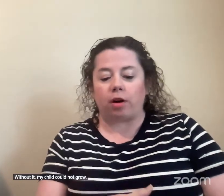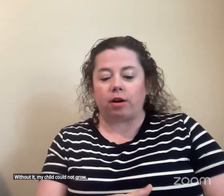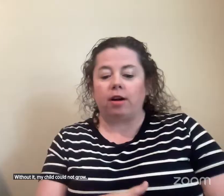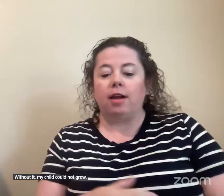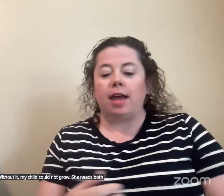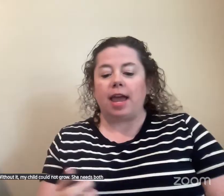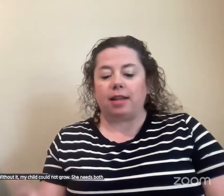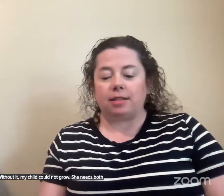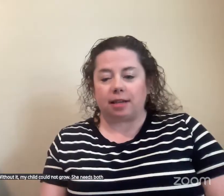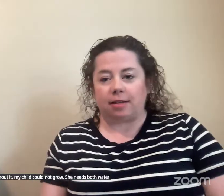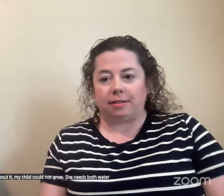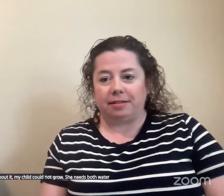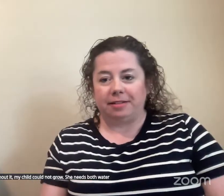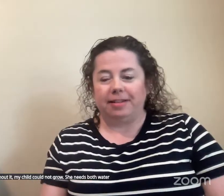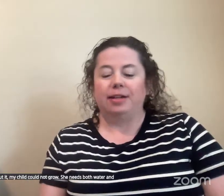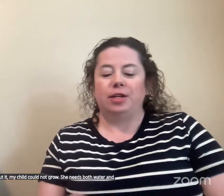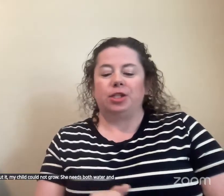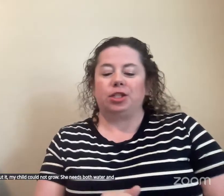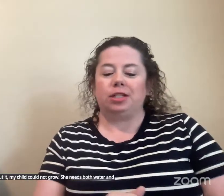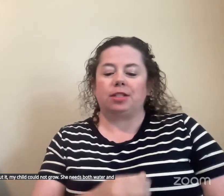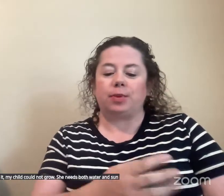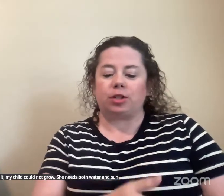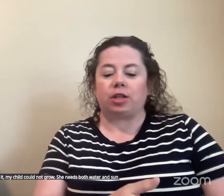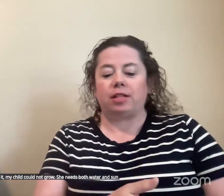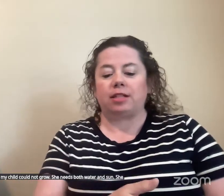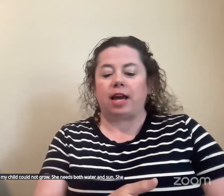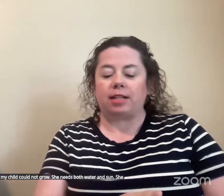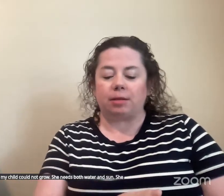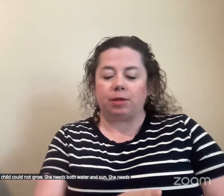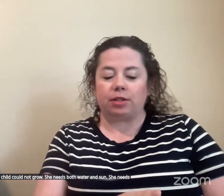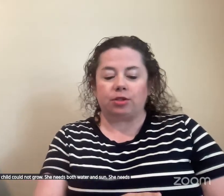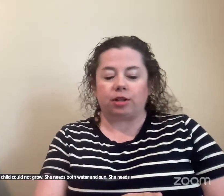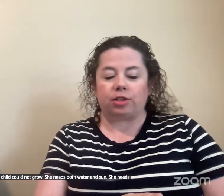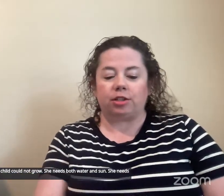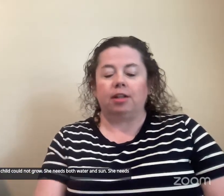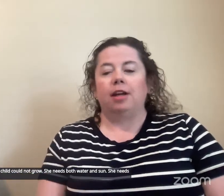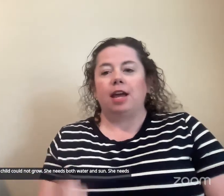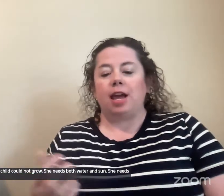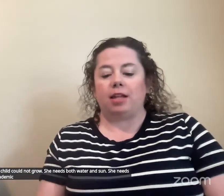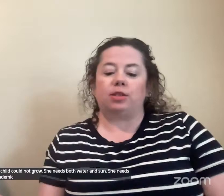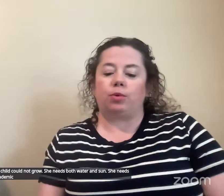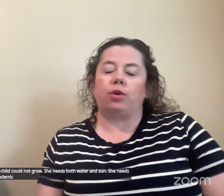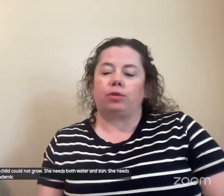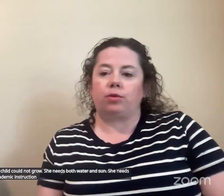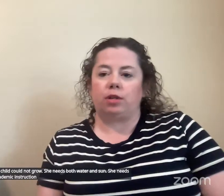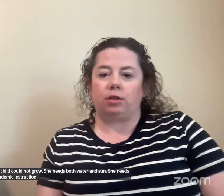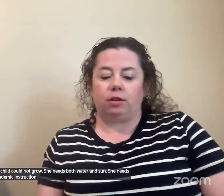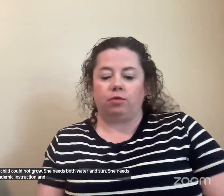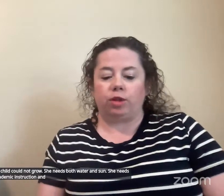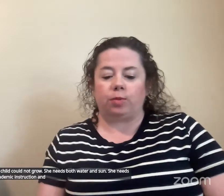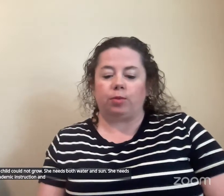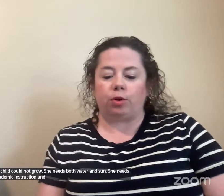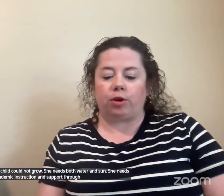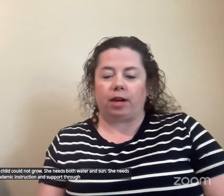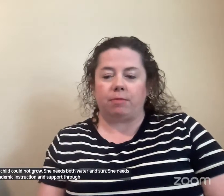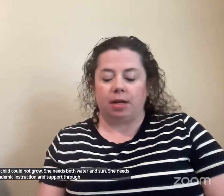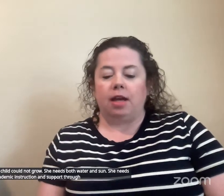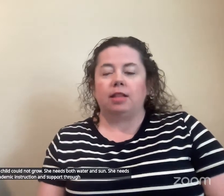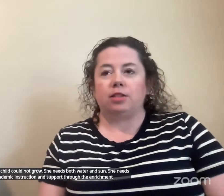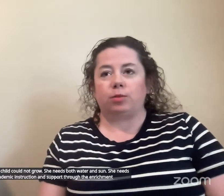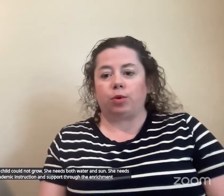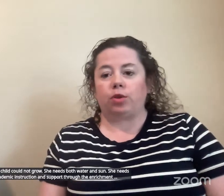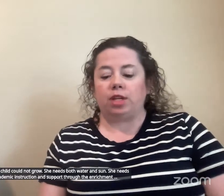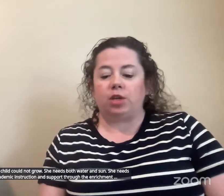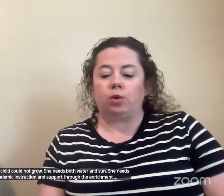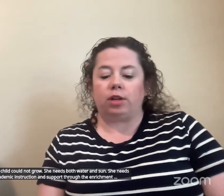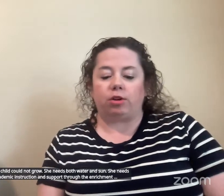both water and sun. She needs specialized academic instruction and support through the enrichment program.